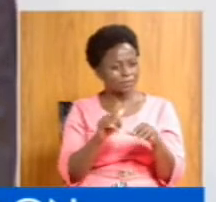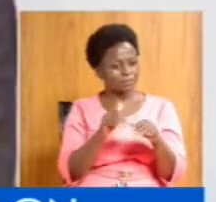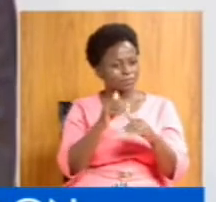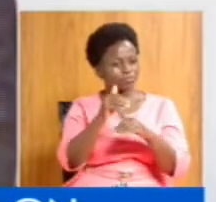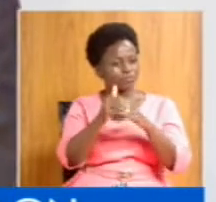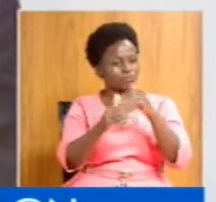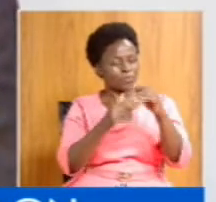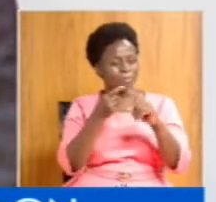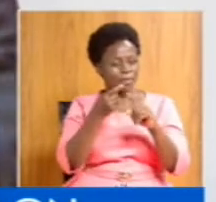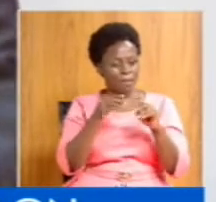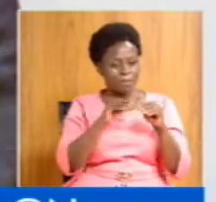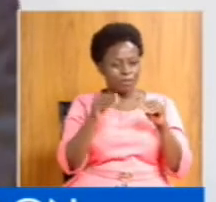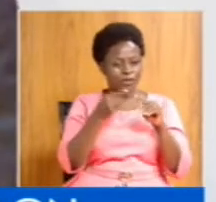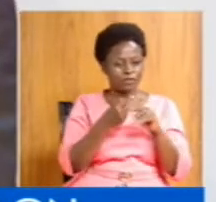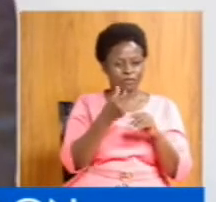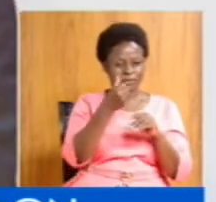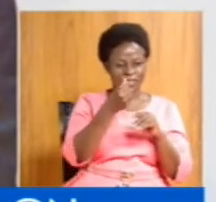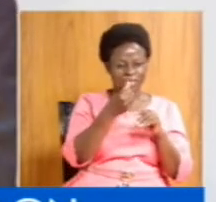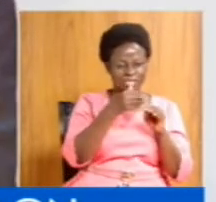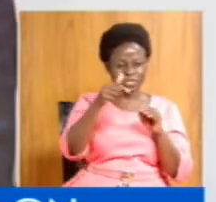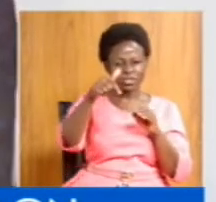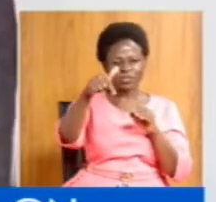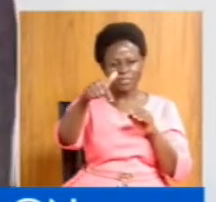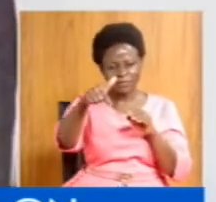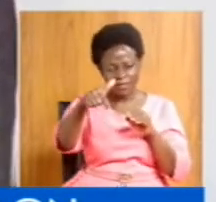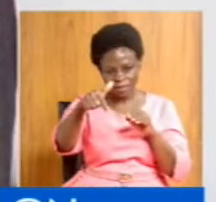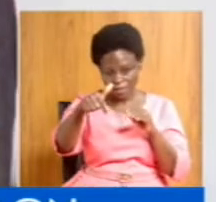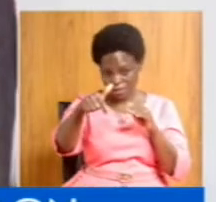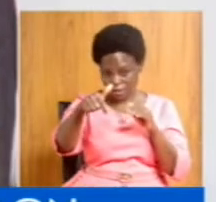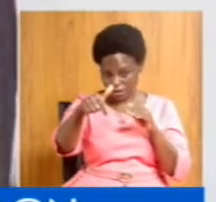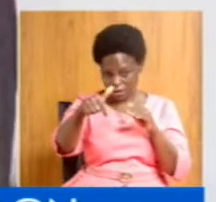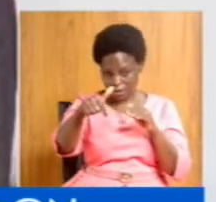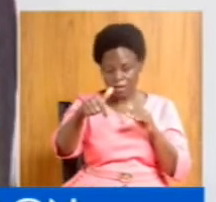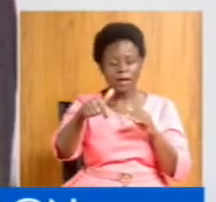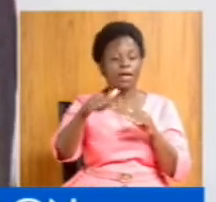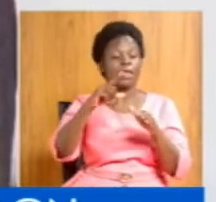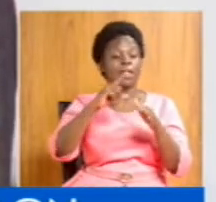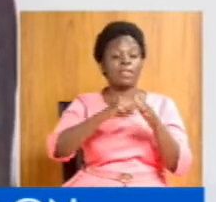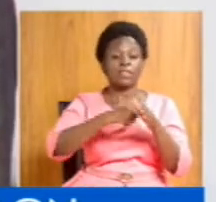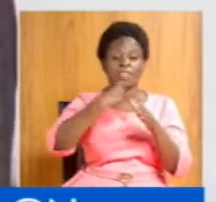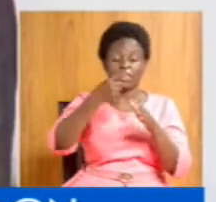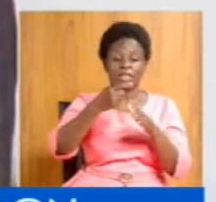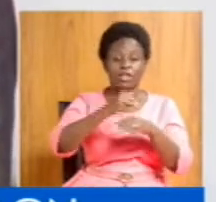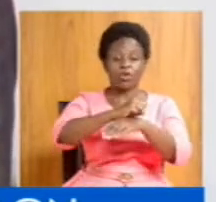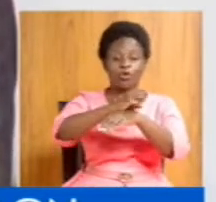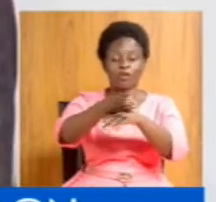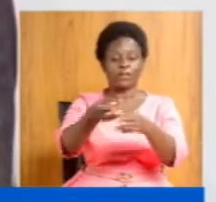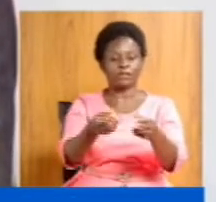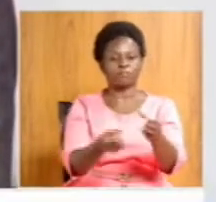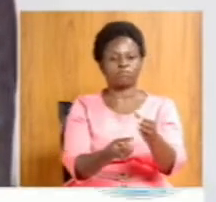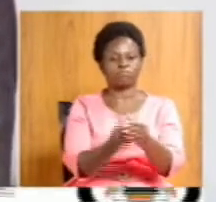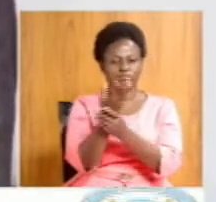moving from 6 to 7 over the medium term and then COVID-19 struck